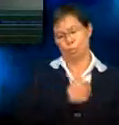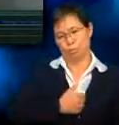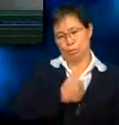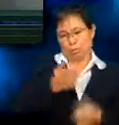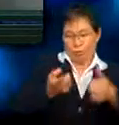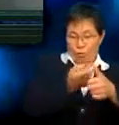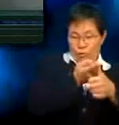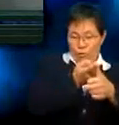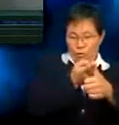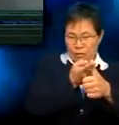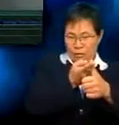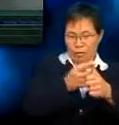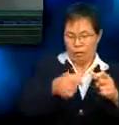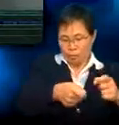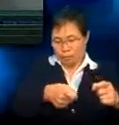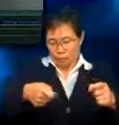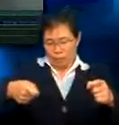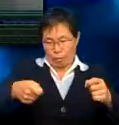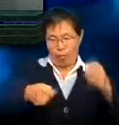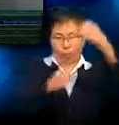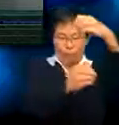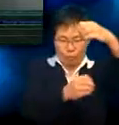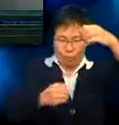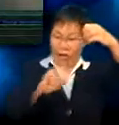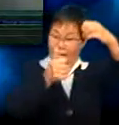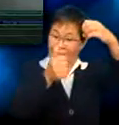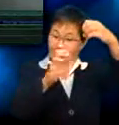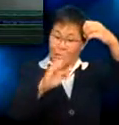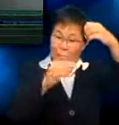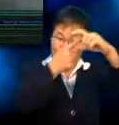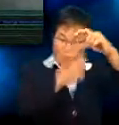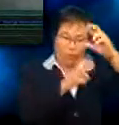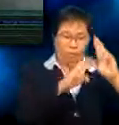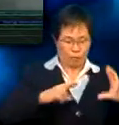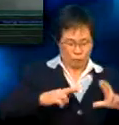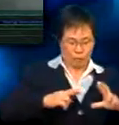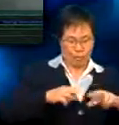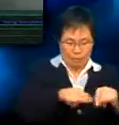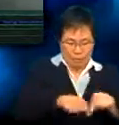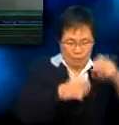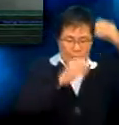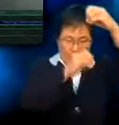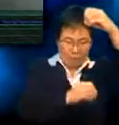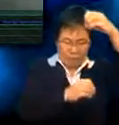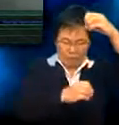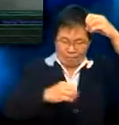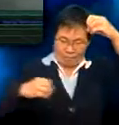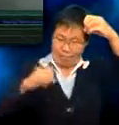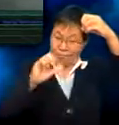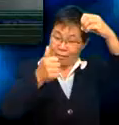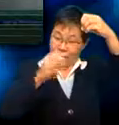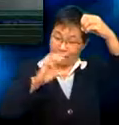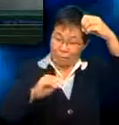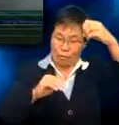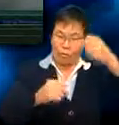First, pull the mass 10 centimeters from its rest position. Make sure the